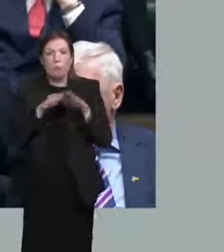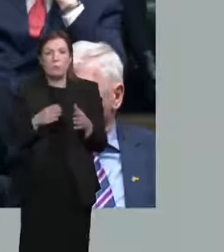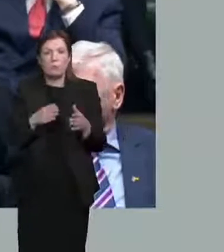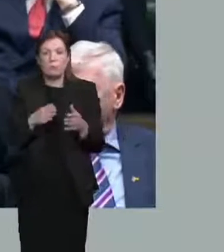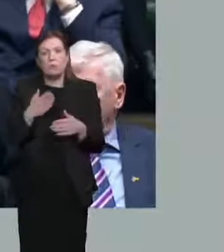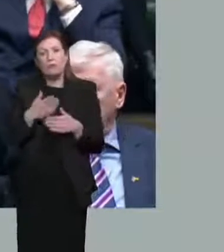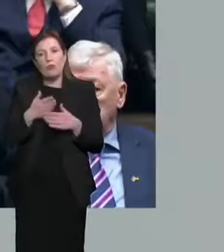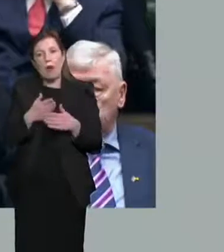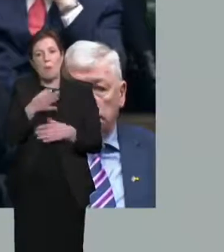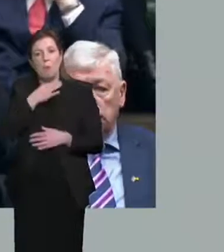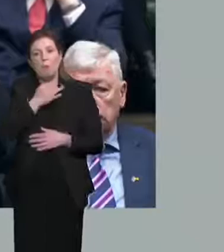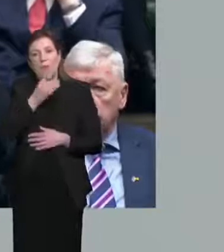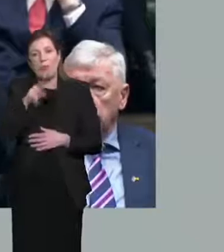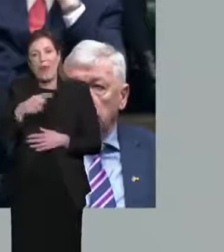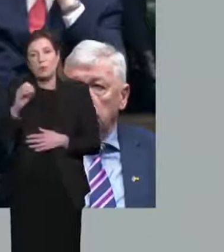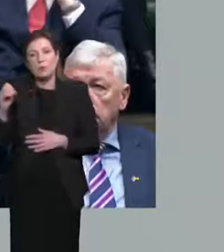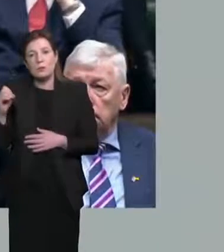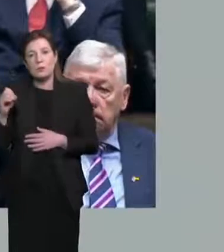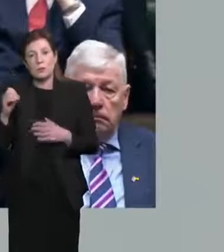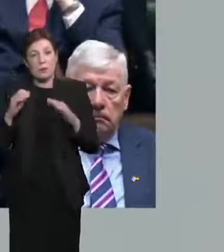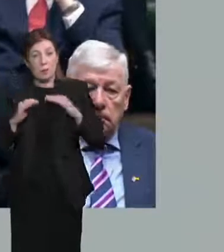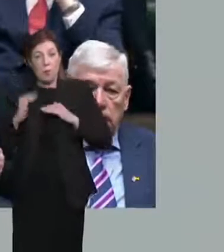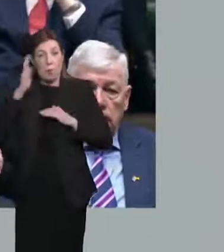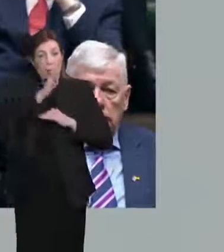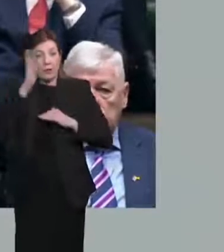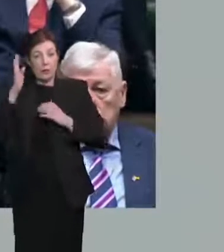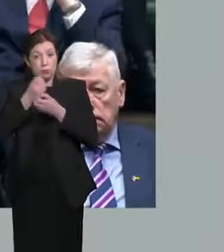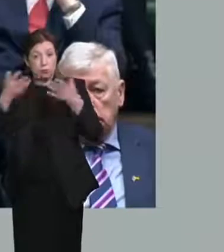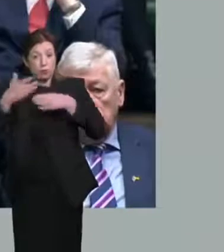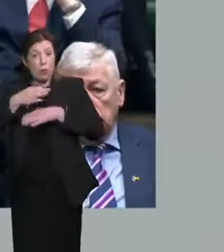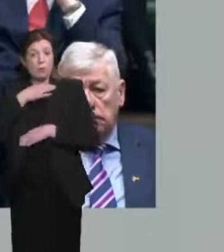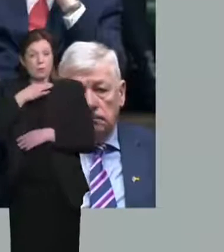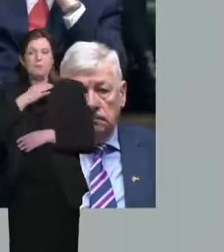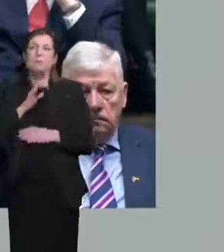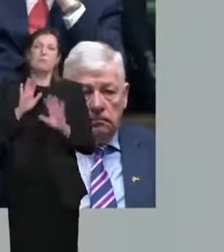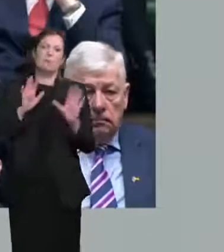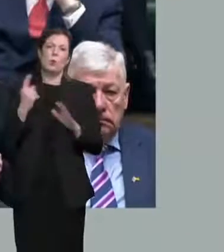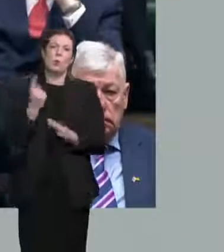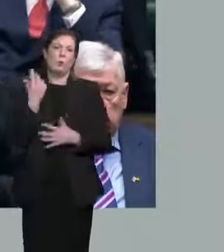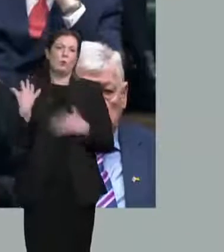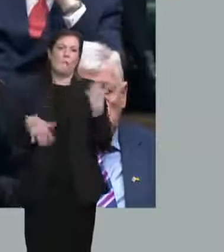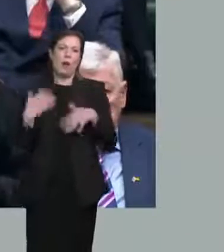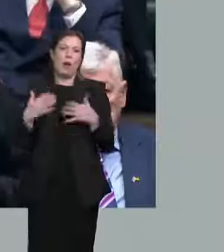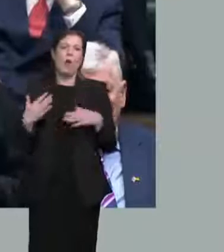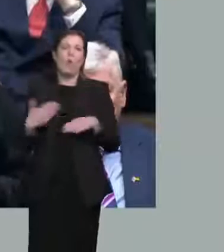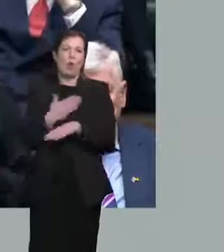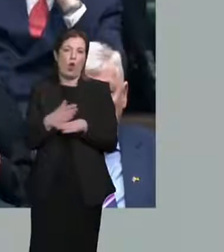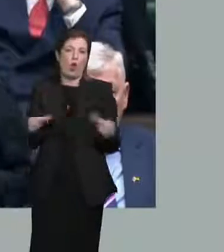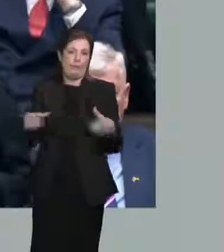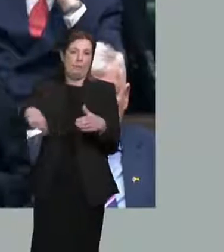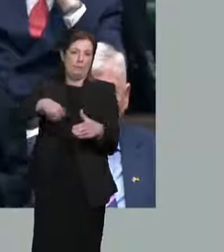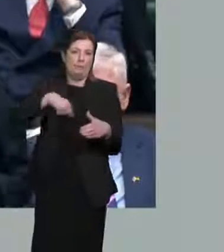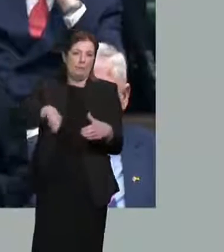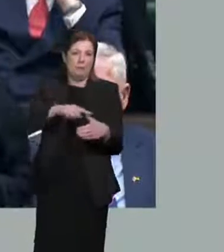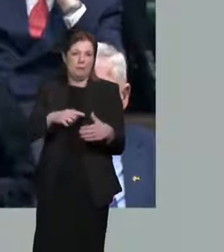7,000 jobs, including 1,300 in the North East. Working people are once again being hammered by this government in